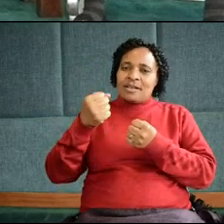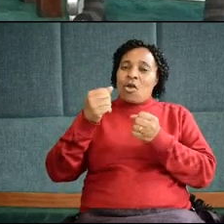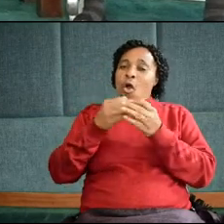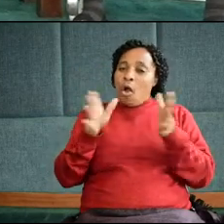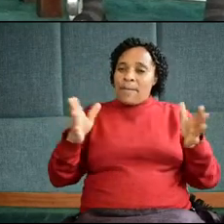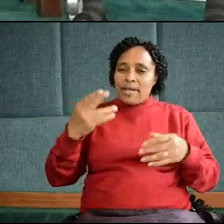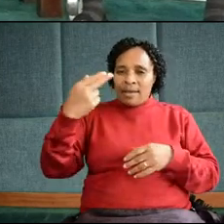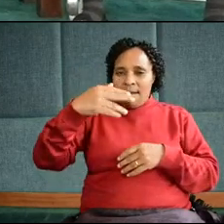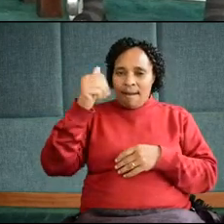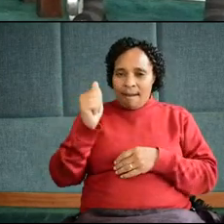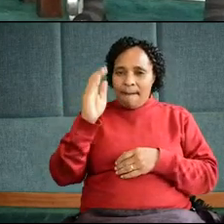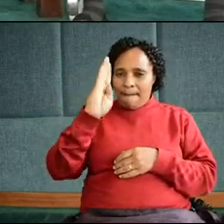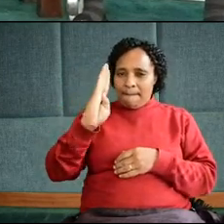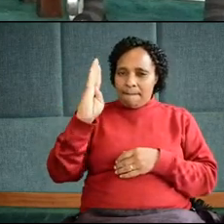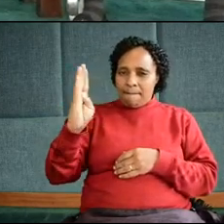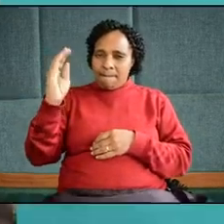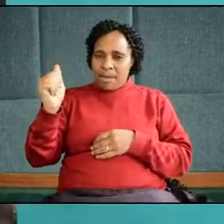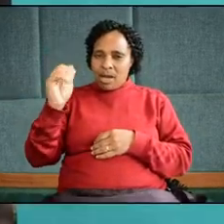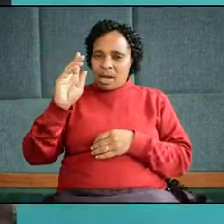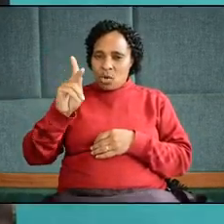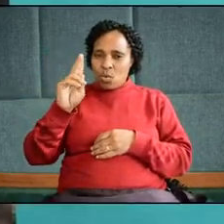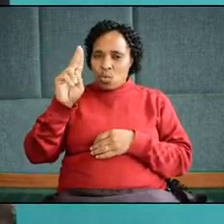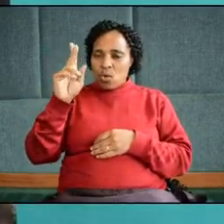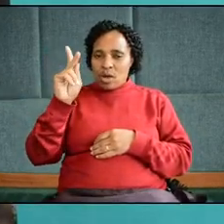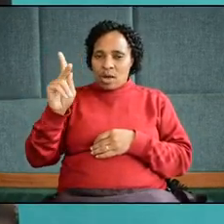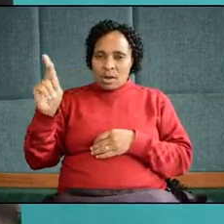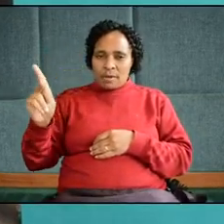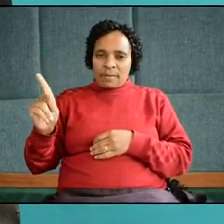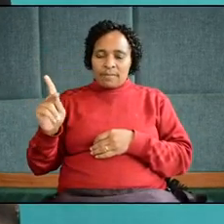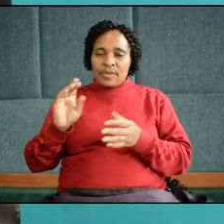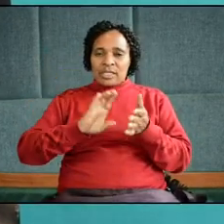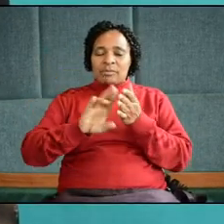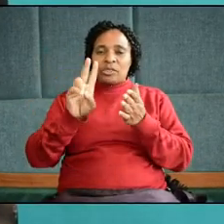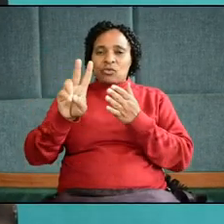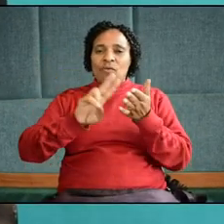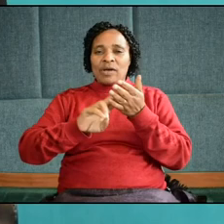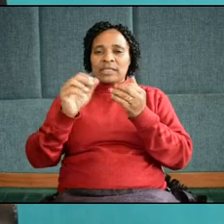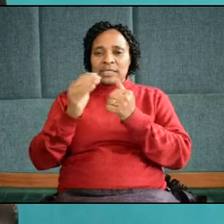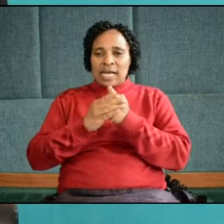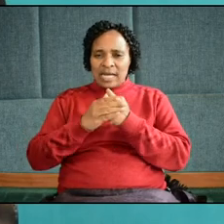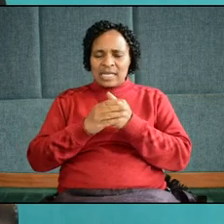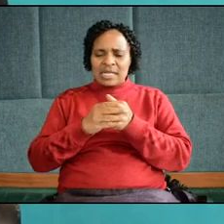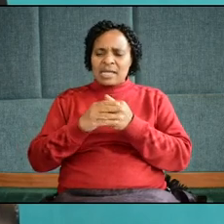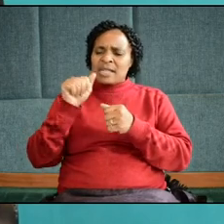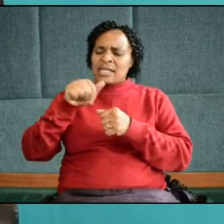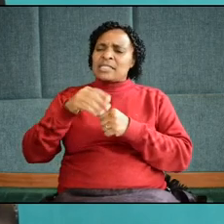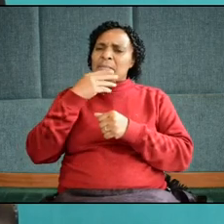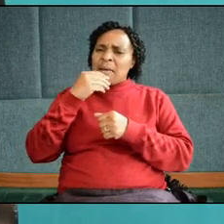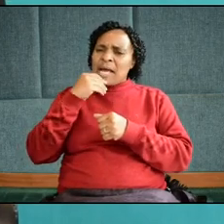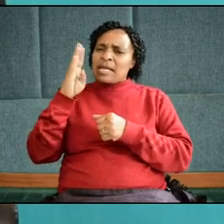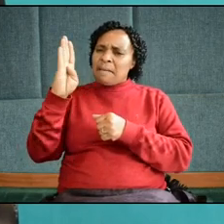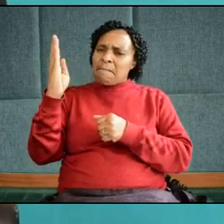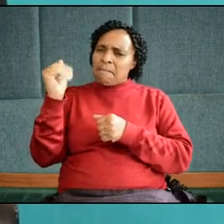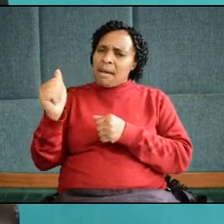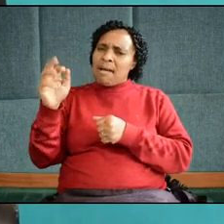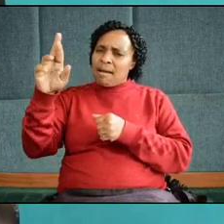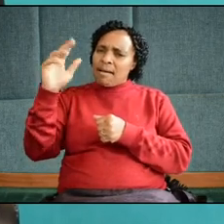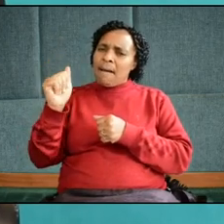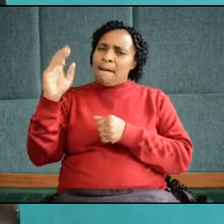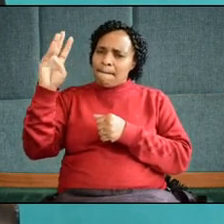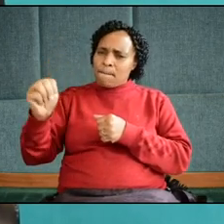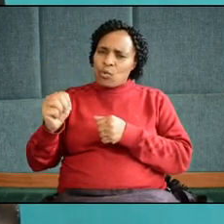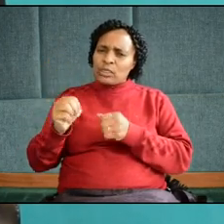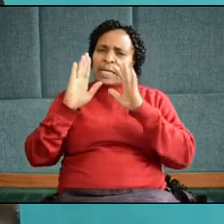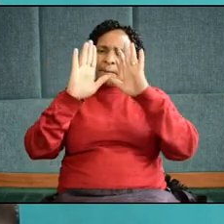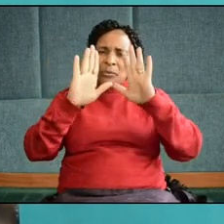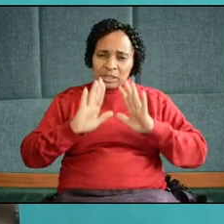verse 9, before I finish what I'm speaking. So Balaam was one of the greatest prophets at that time. So the Israelites